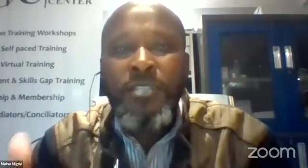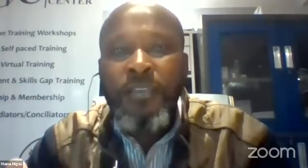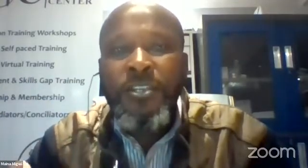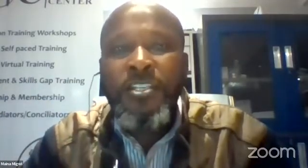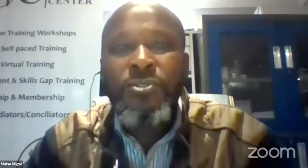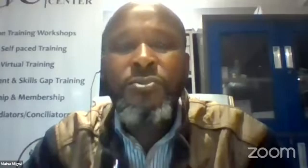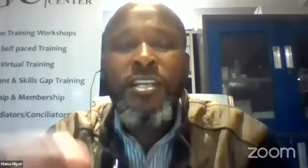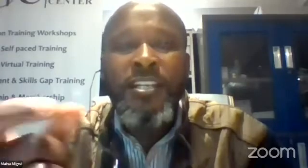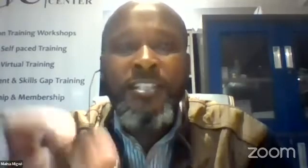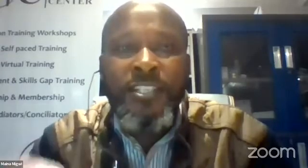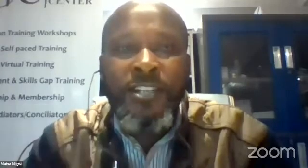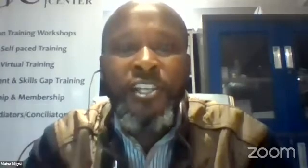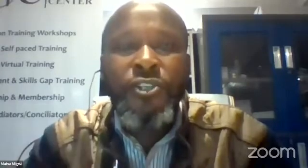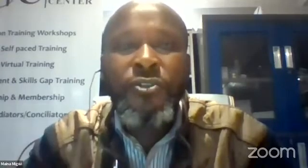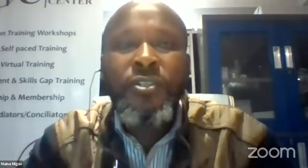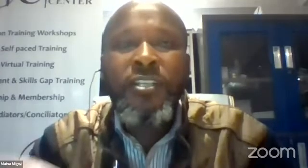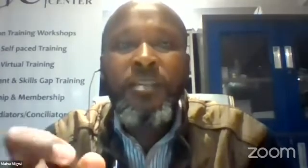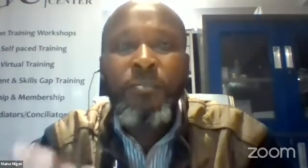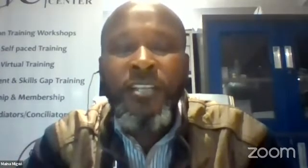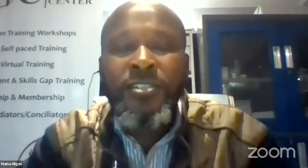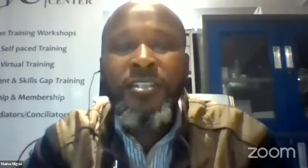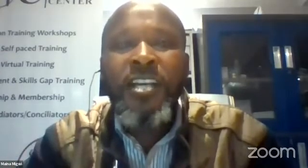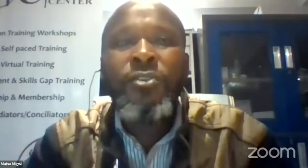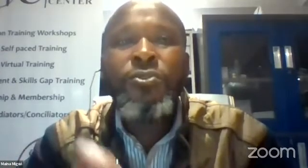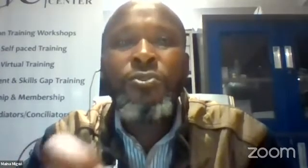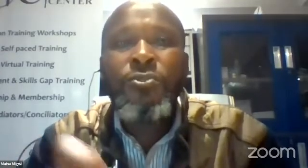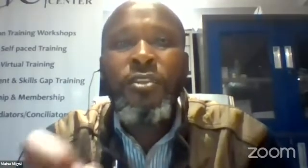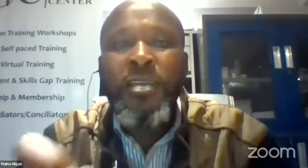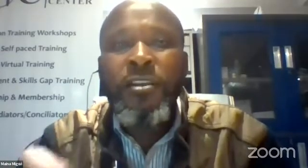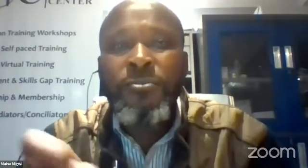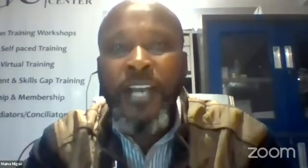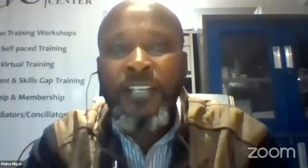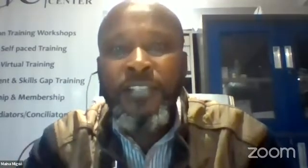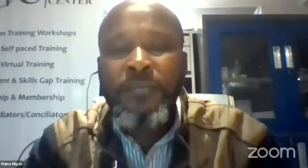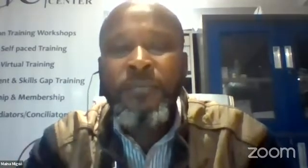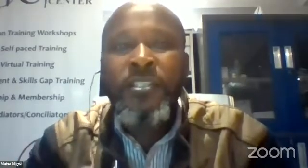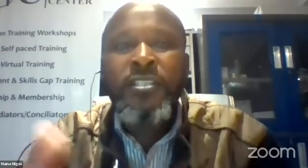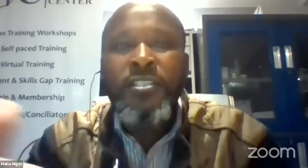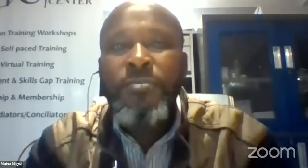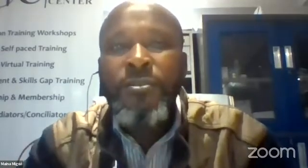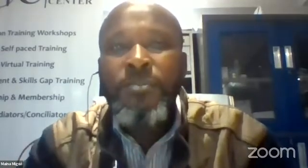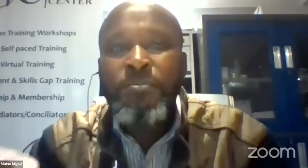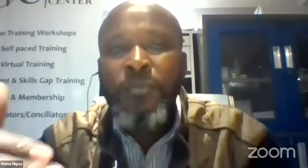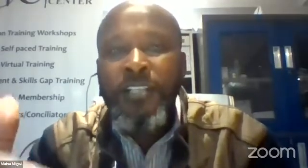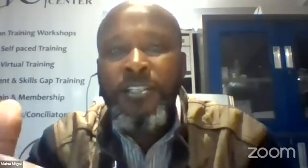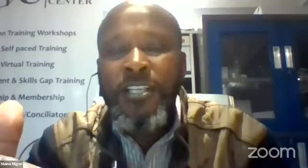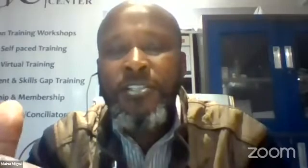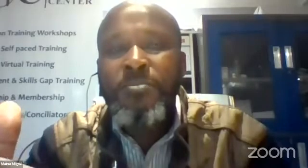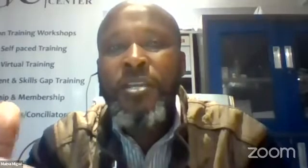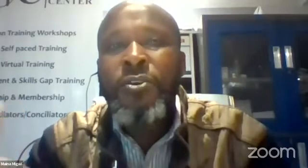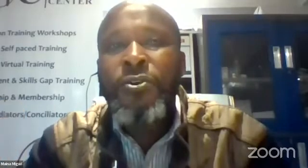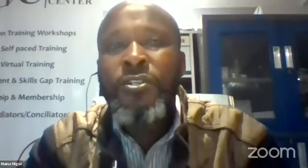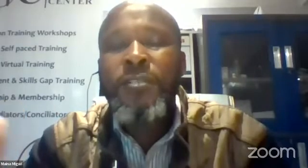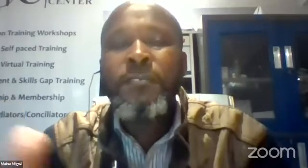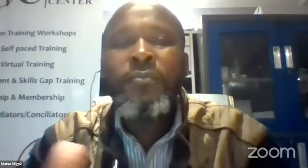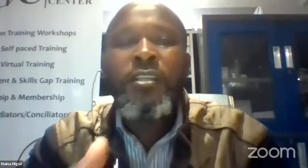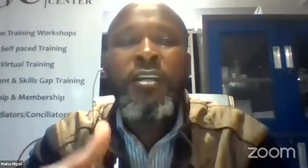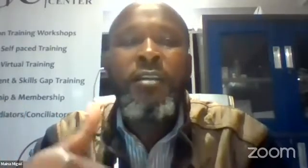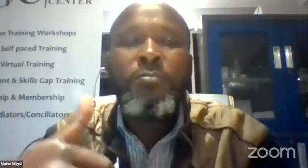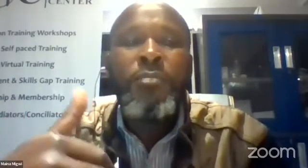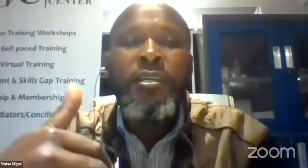be subservient to the legislation in place and also to the Bill of Rights. Some of the practices may